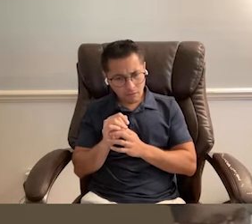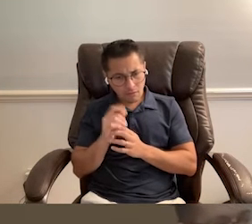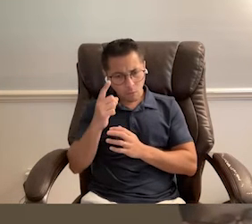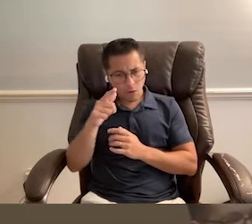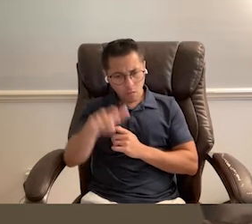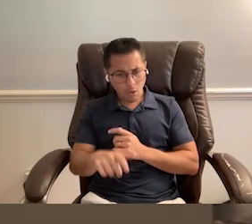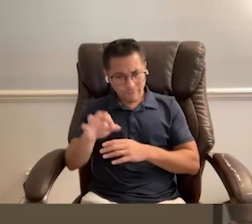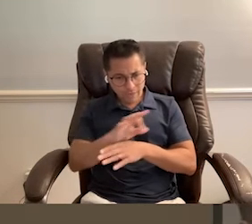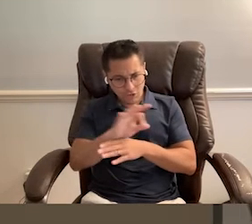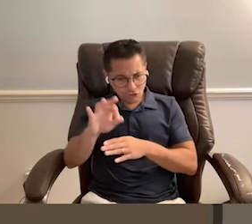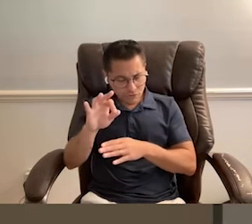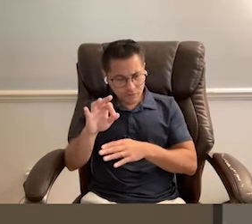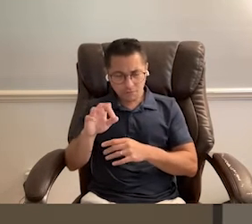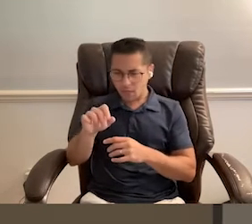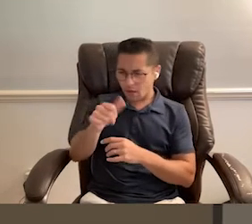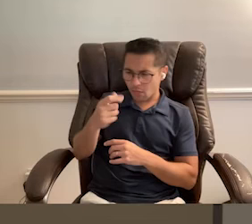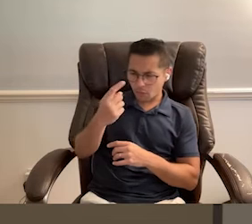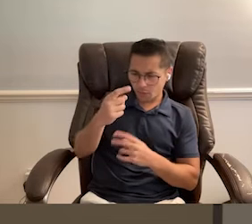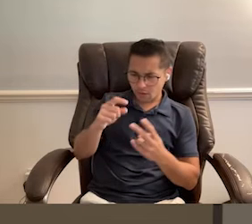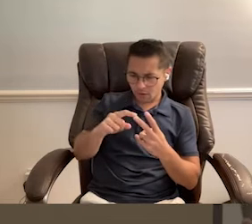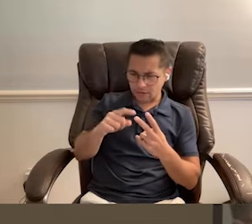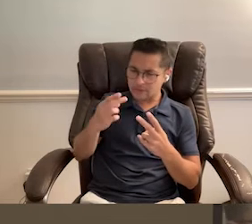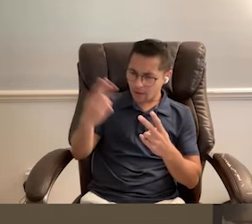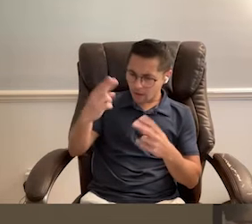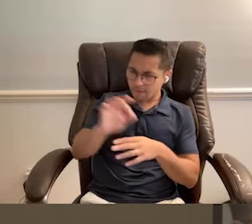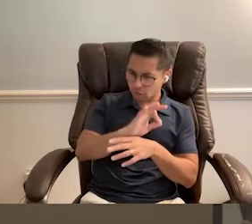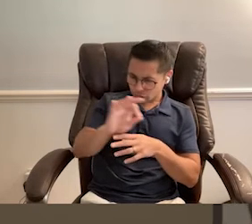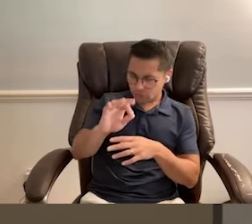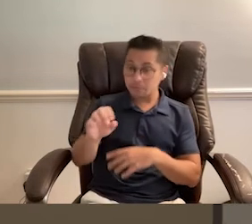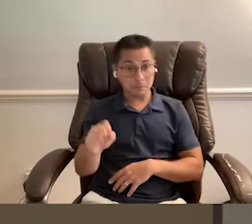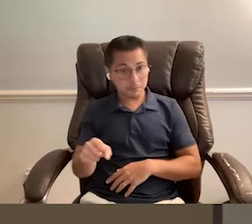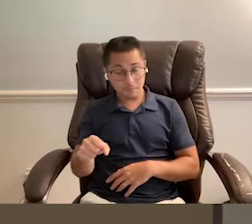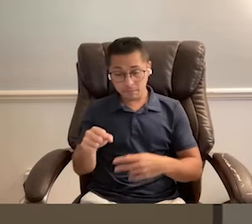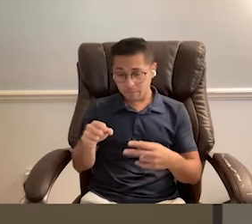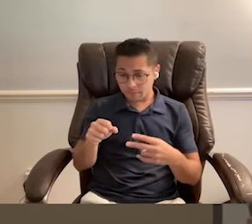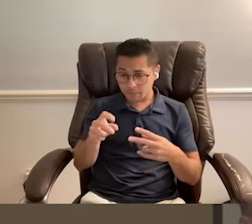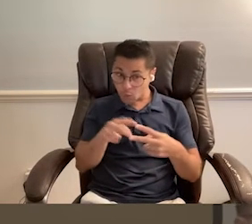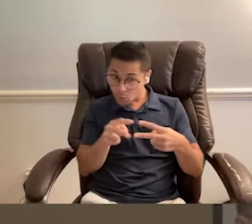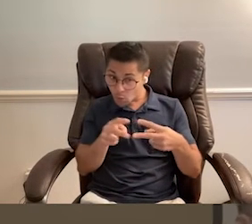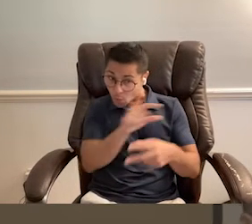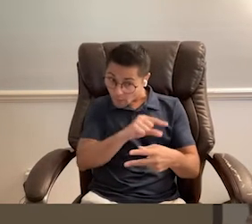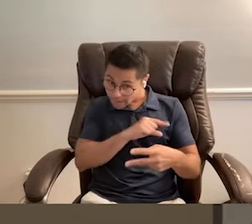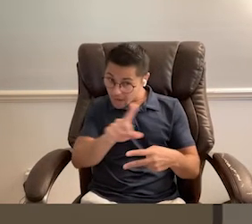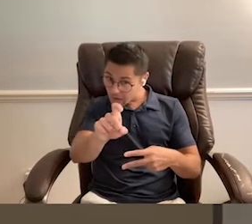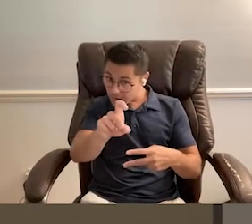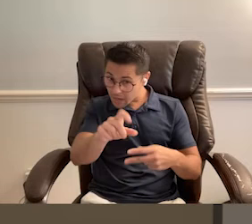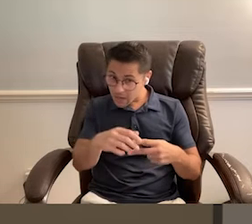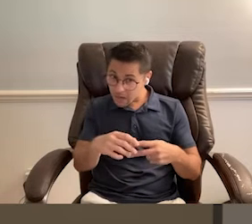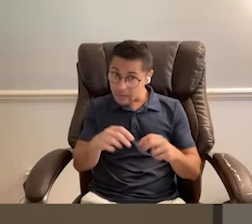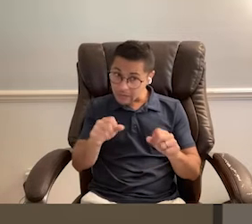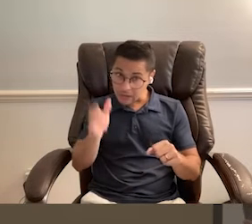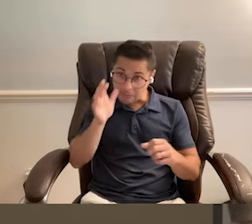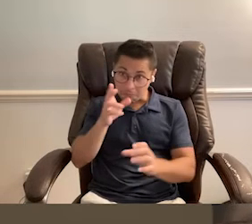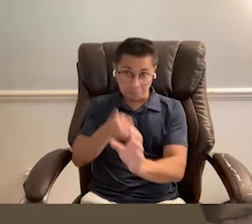qualified, but the other one is high functioning. Yes. So this one is qualified? He can be? So I